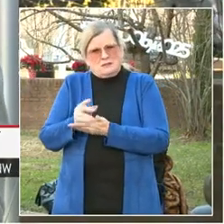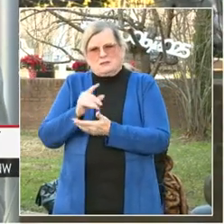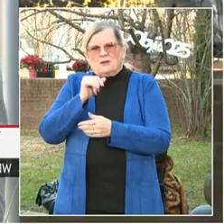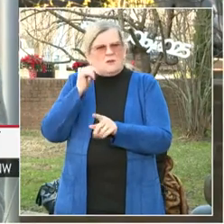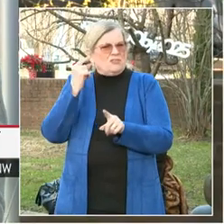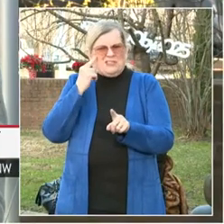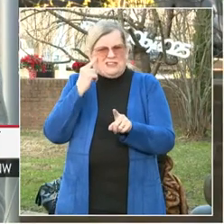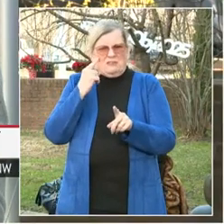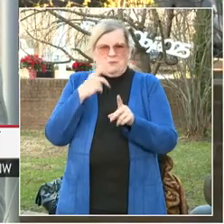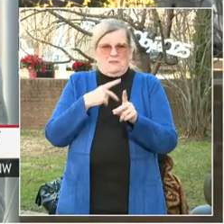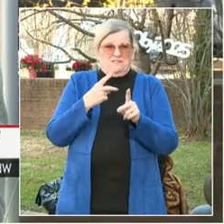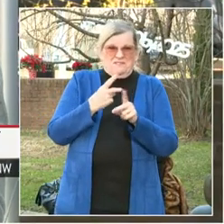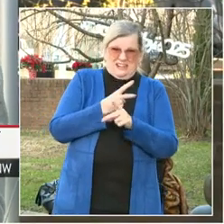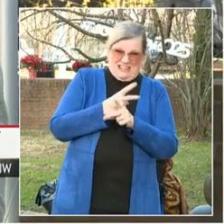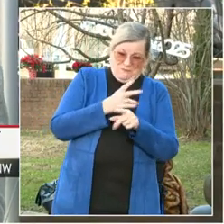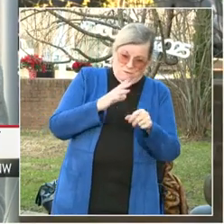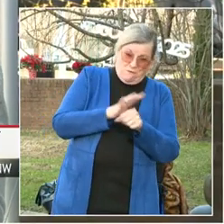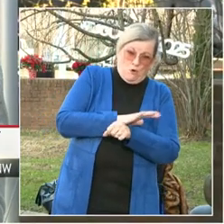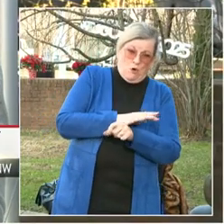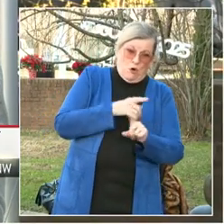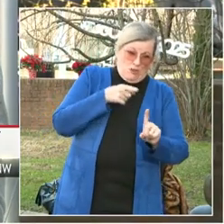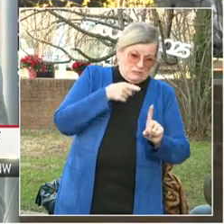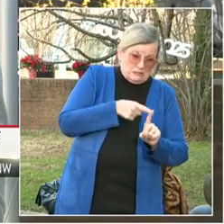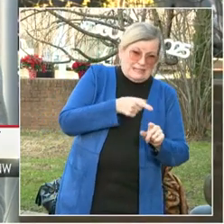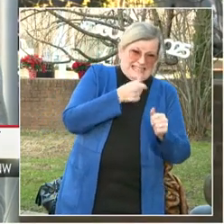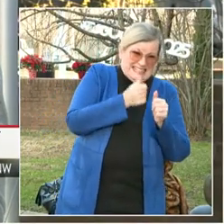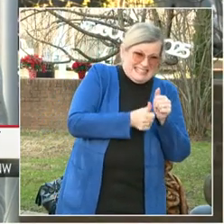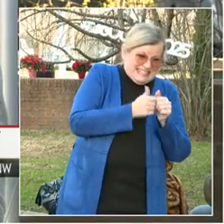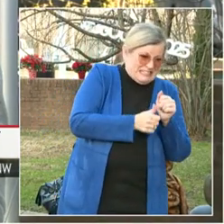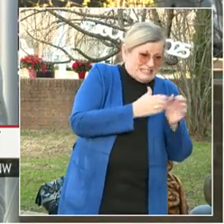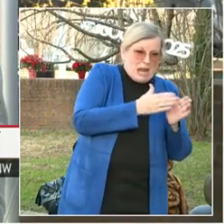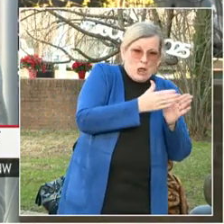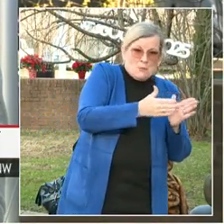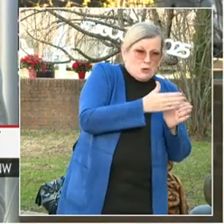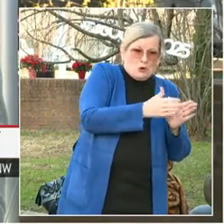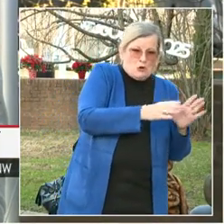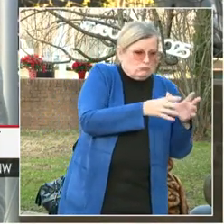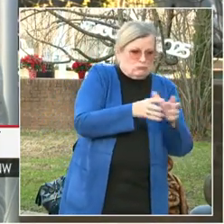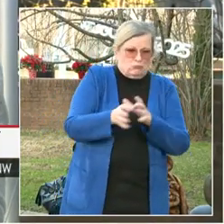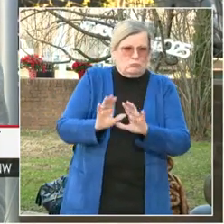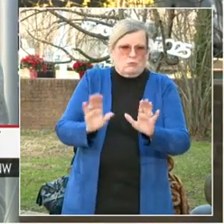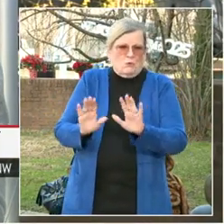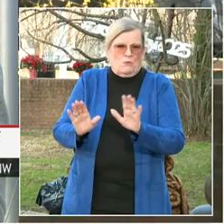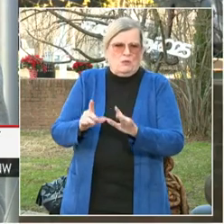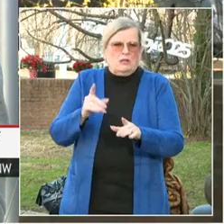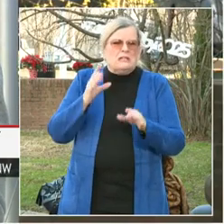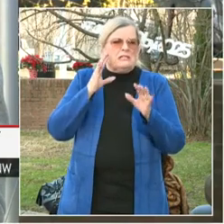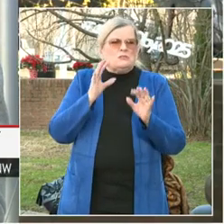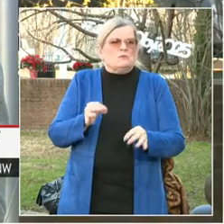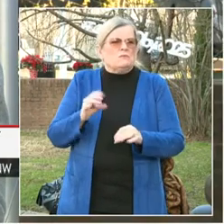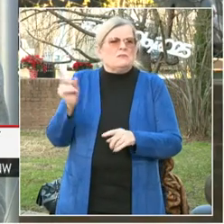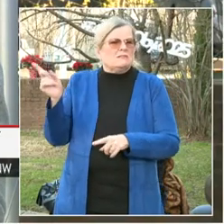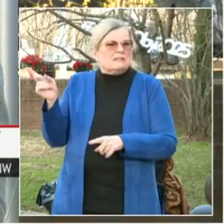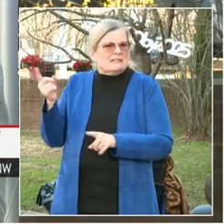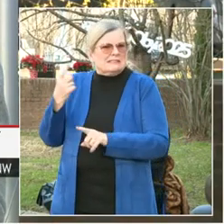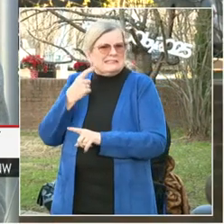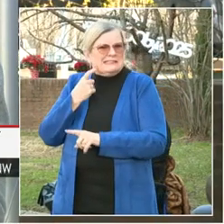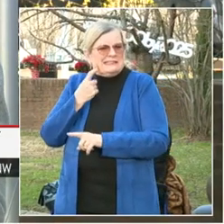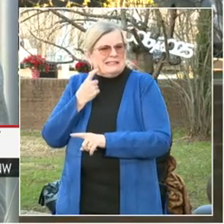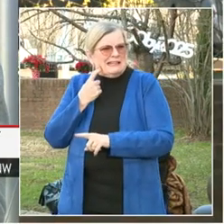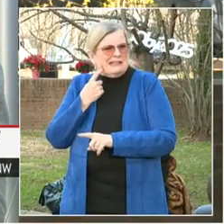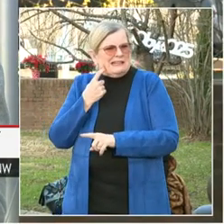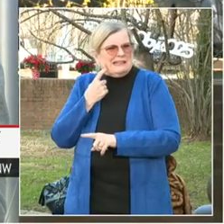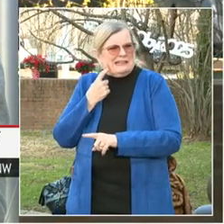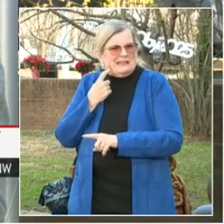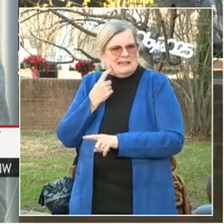neighborhood or by ANC area. That's the answer. just say it would make the